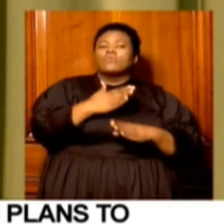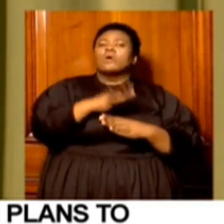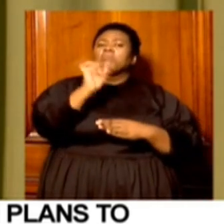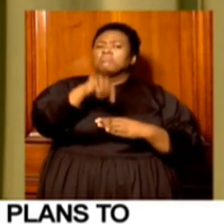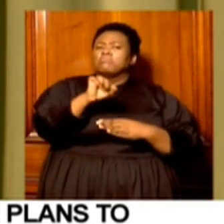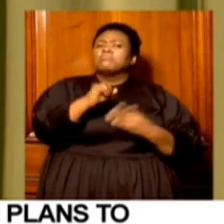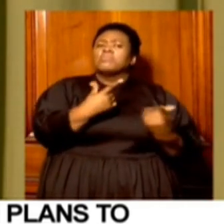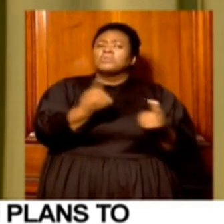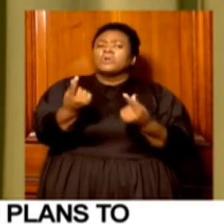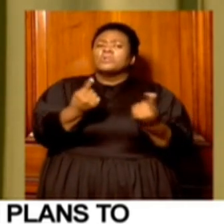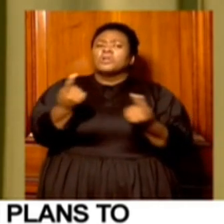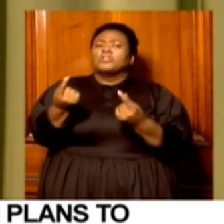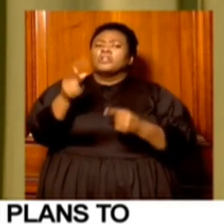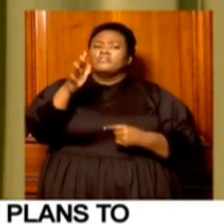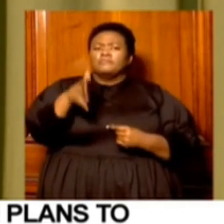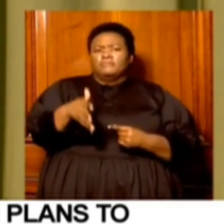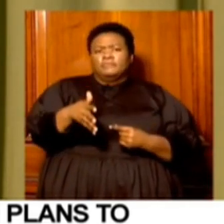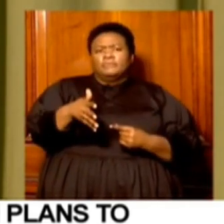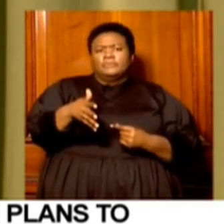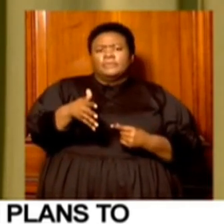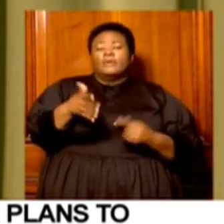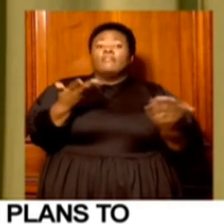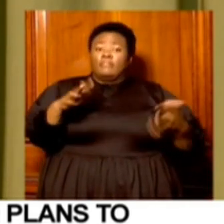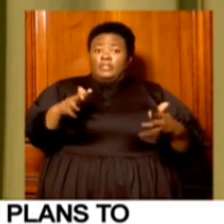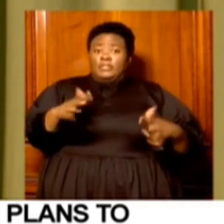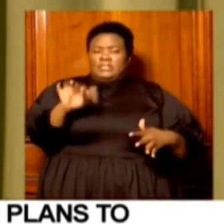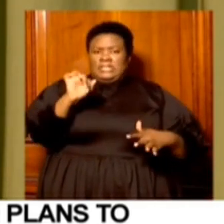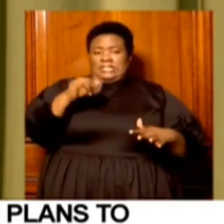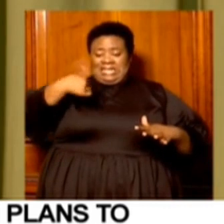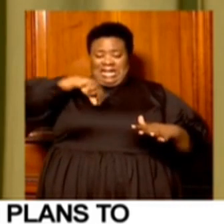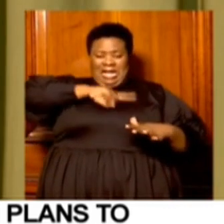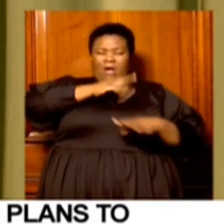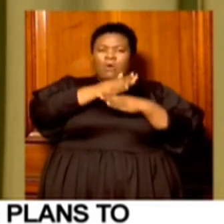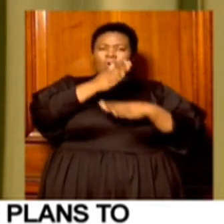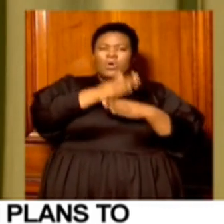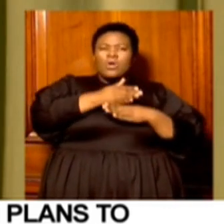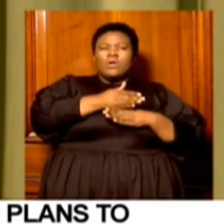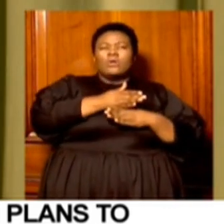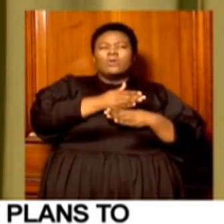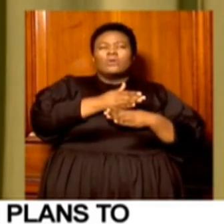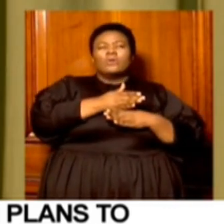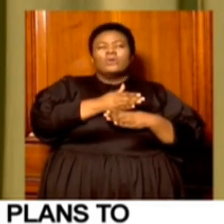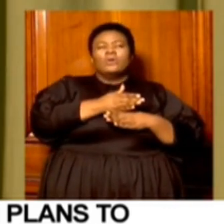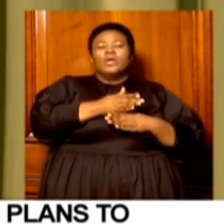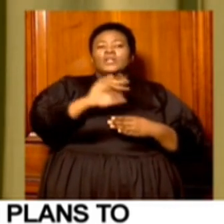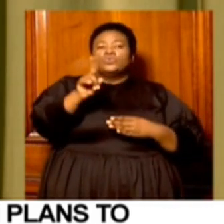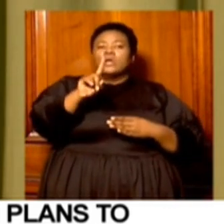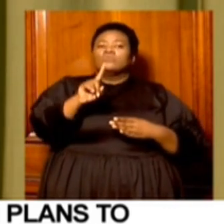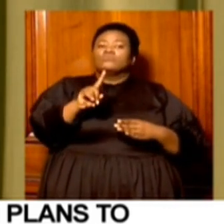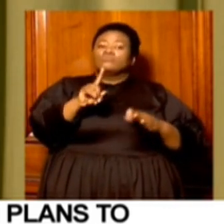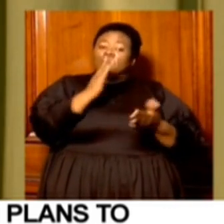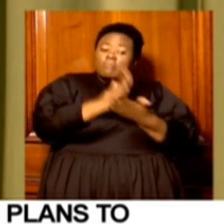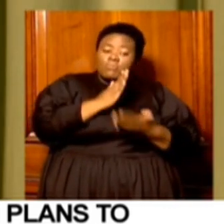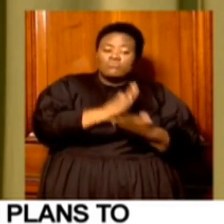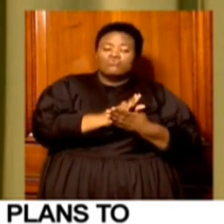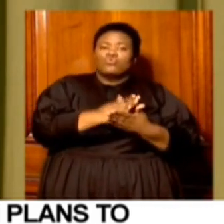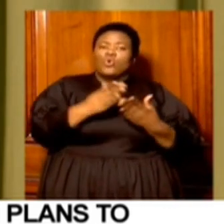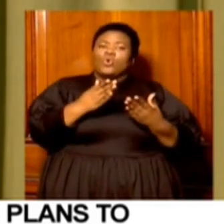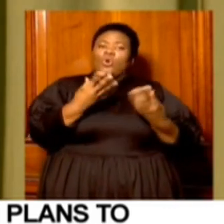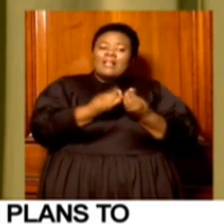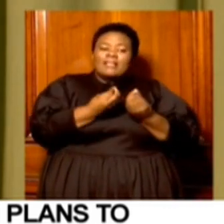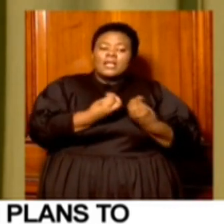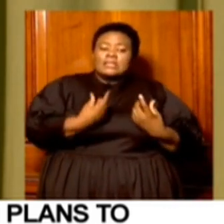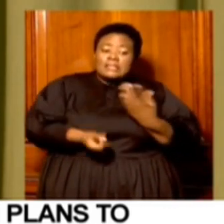governments. Our task, if you understand the Kauleza spirit, is to get things done and done